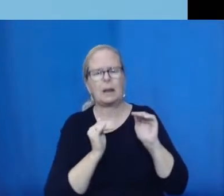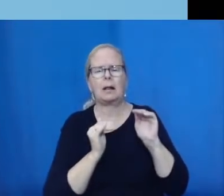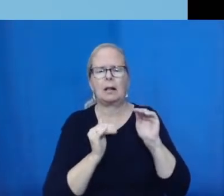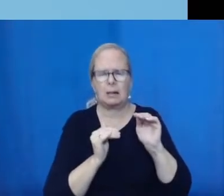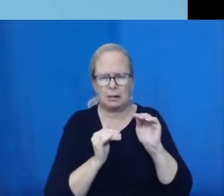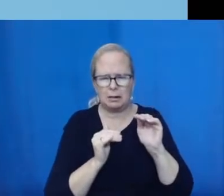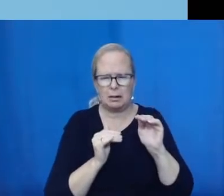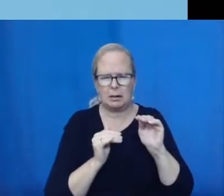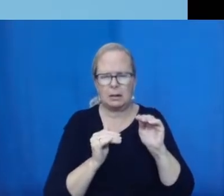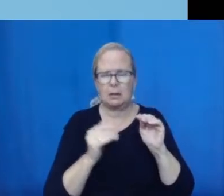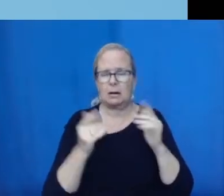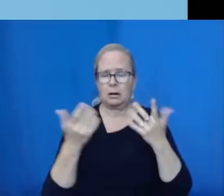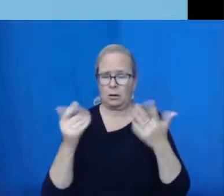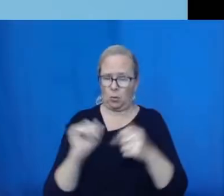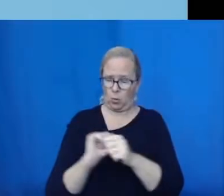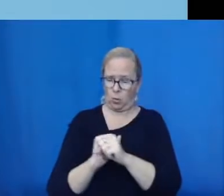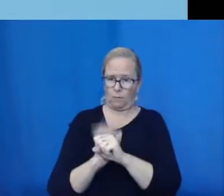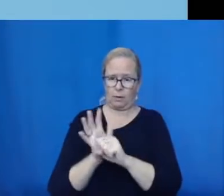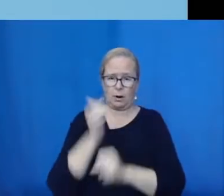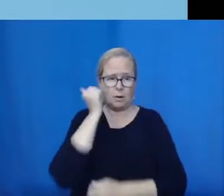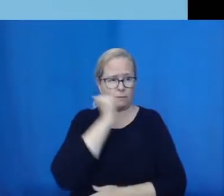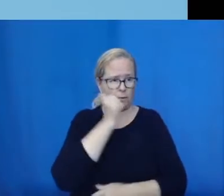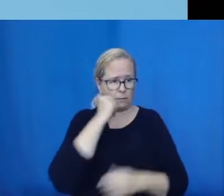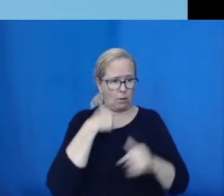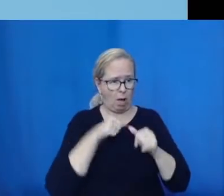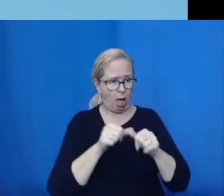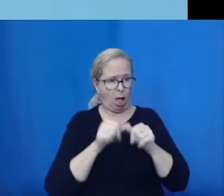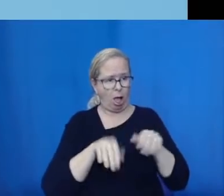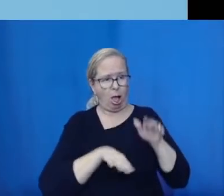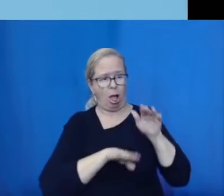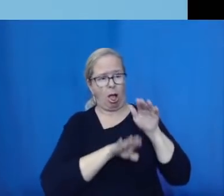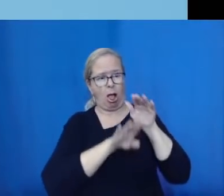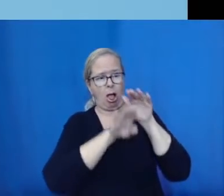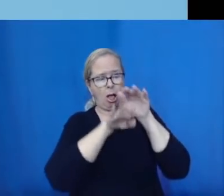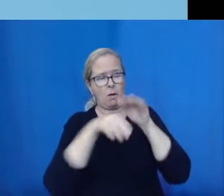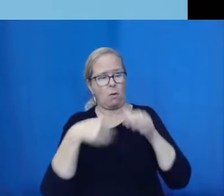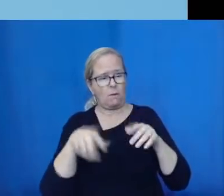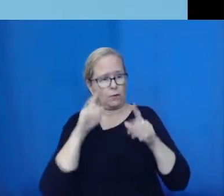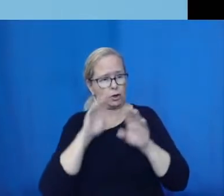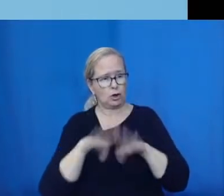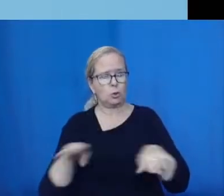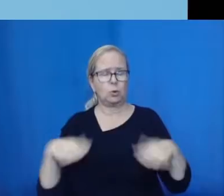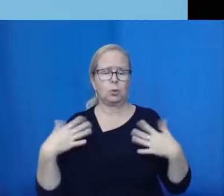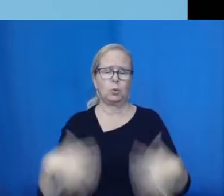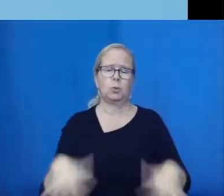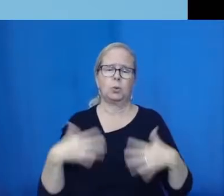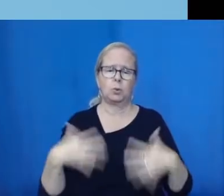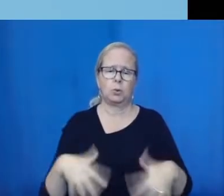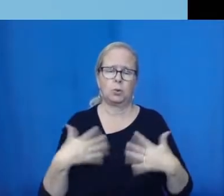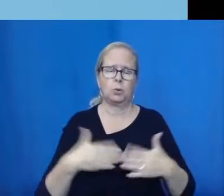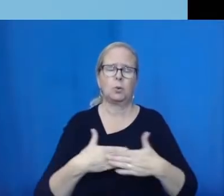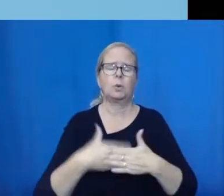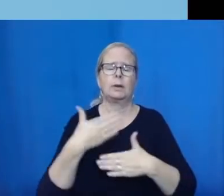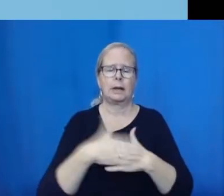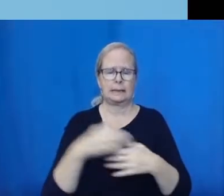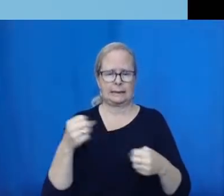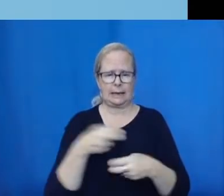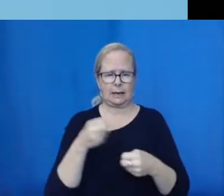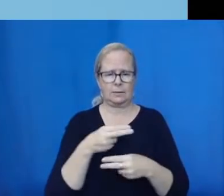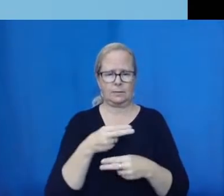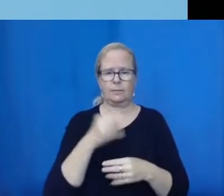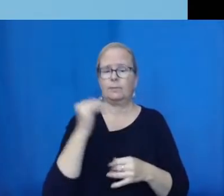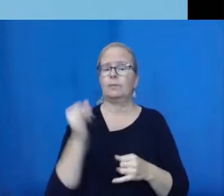please. And finally, we're seeing some movement in the rural areas. For a while, it looked like they were going to buck this curve. It was going to be